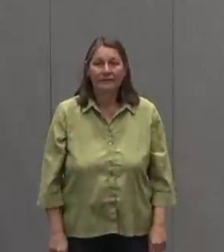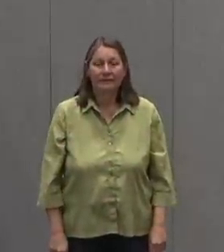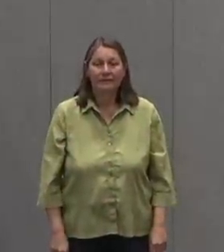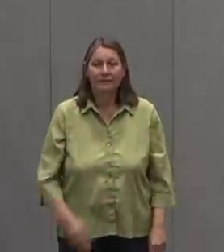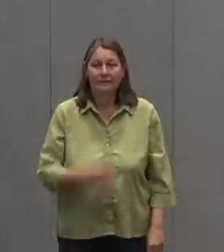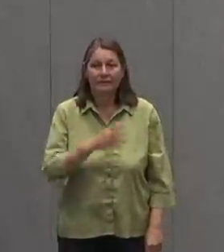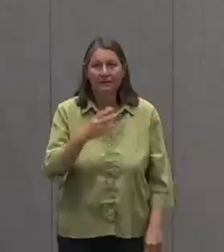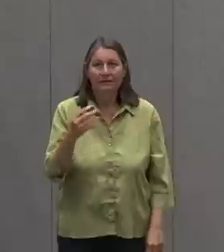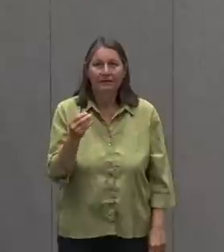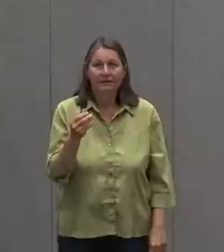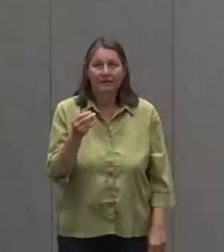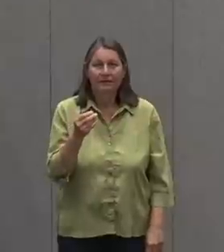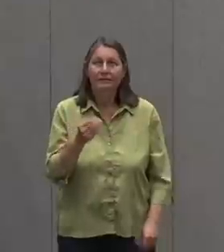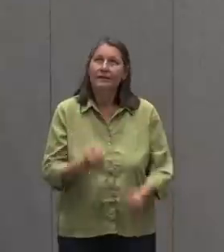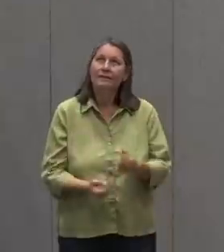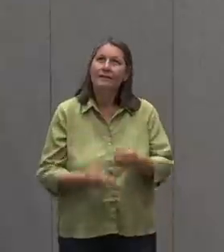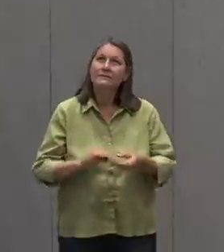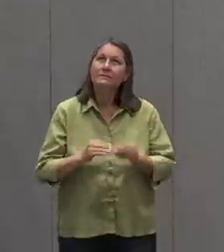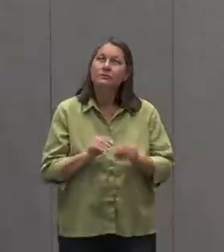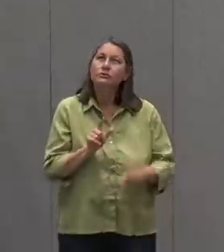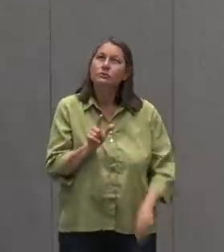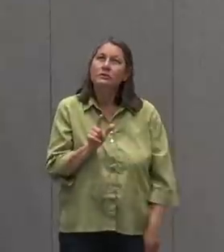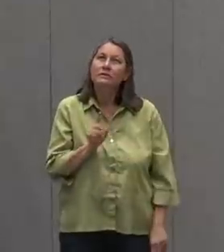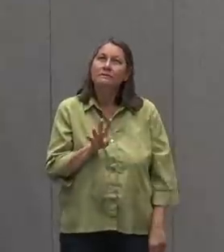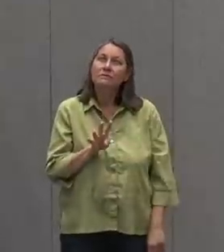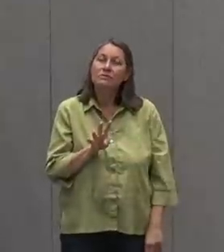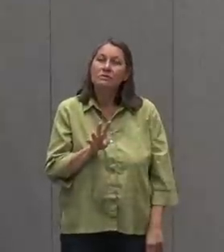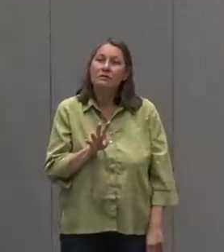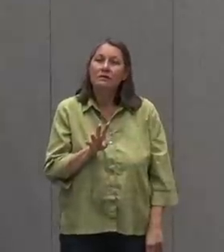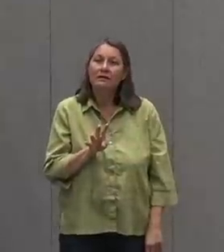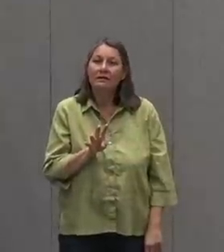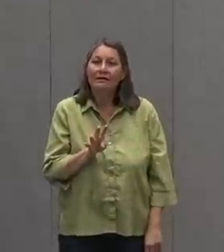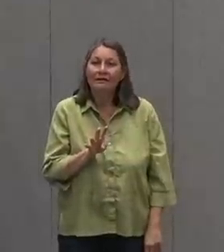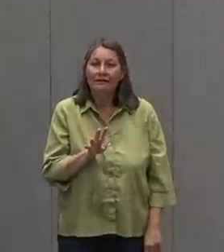And let's see, what's our last number, 24?